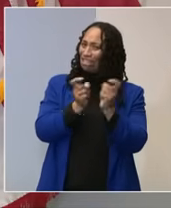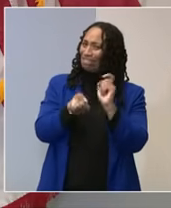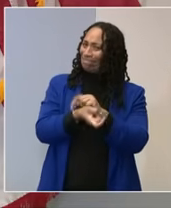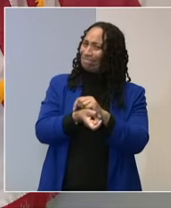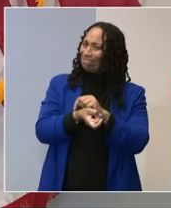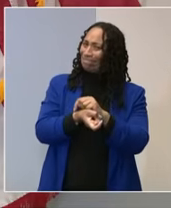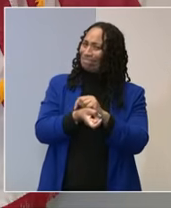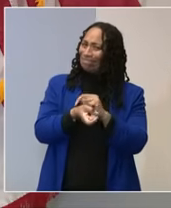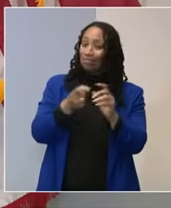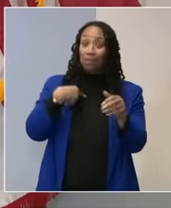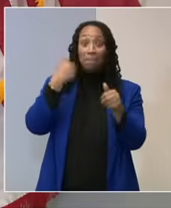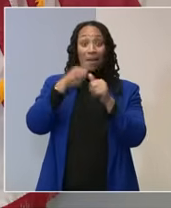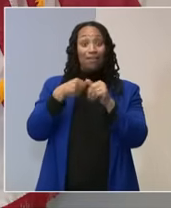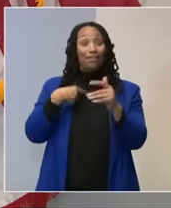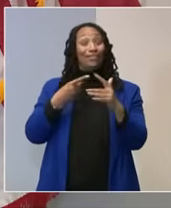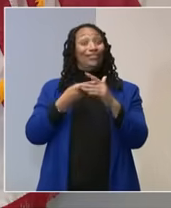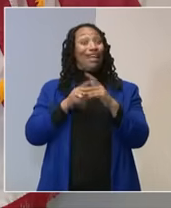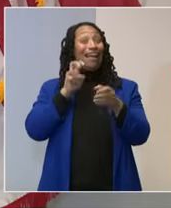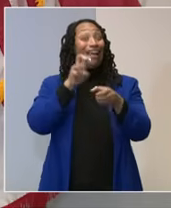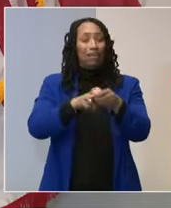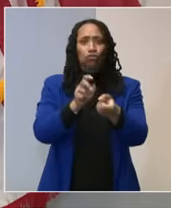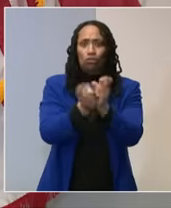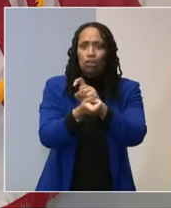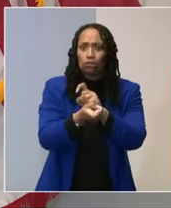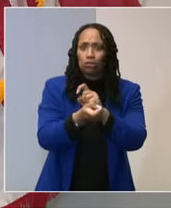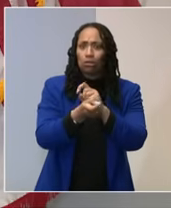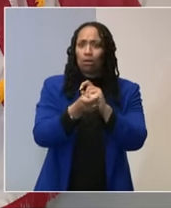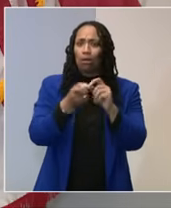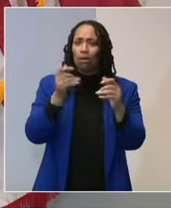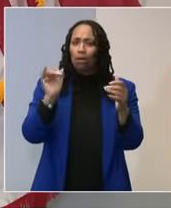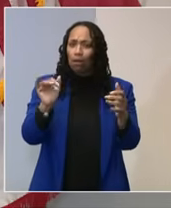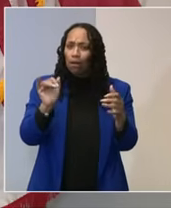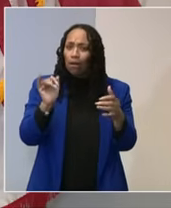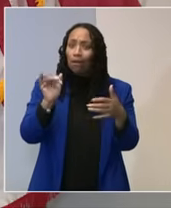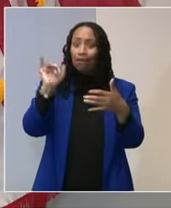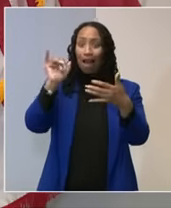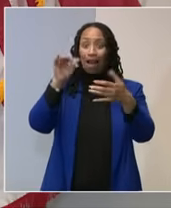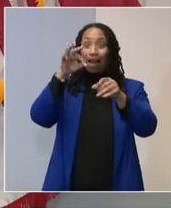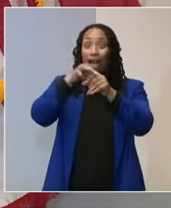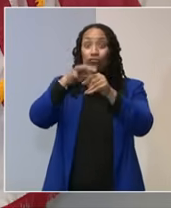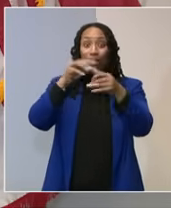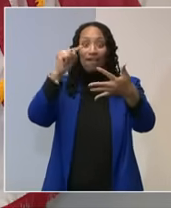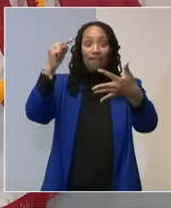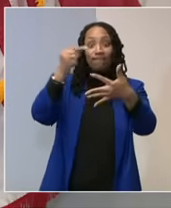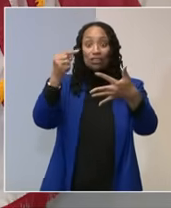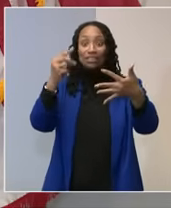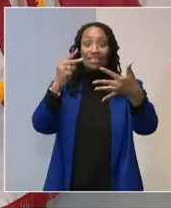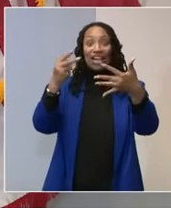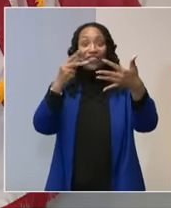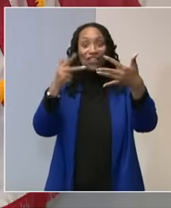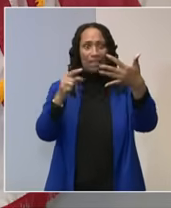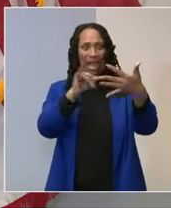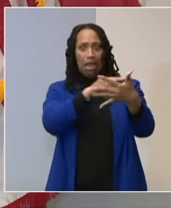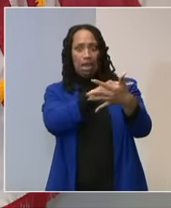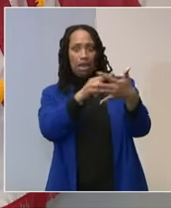And I think if ranked choice voting emerges, it'll be a huge difference in how